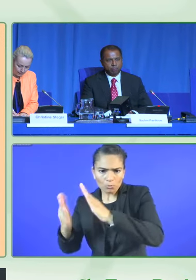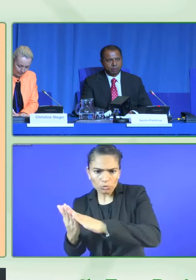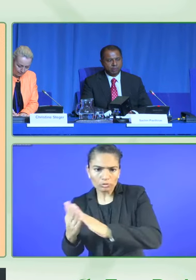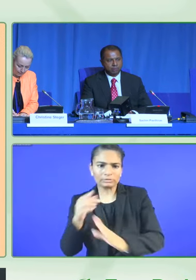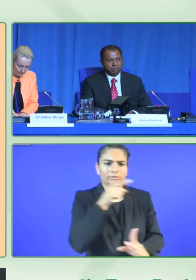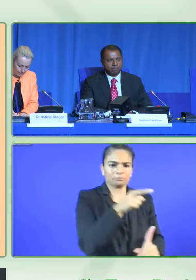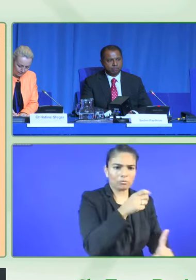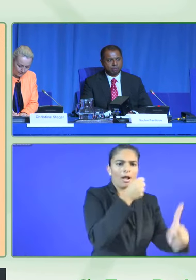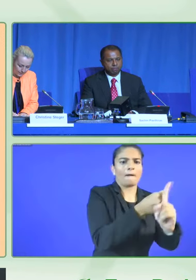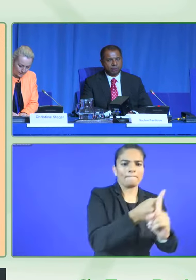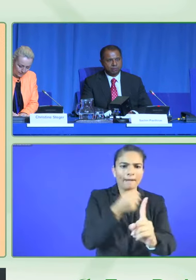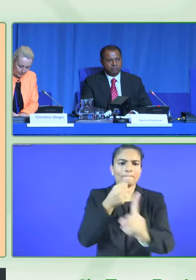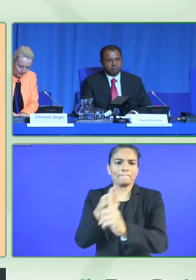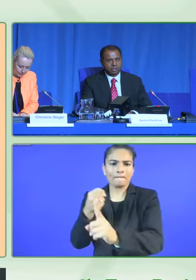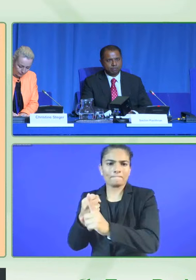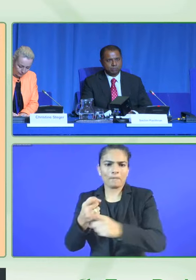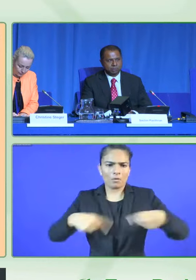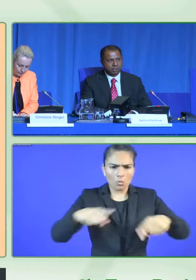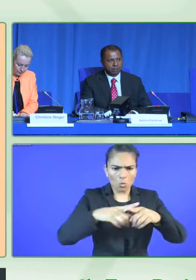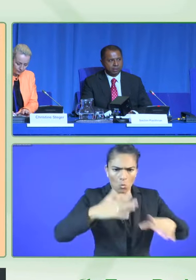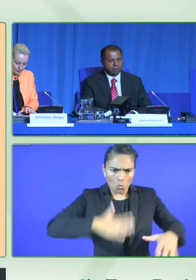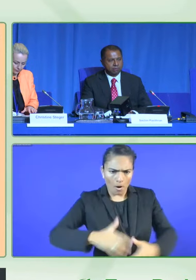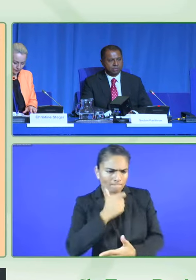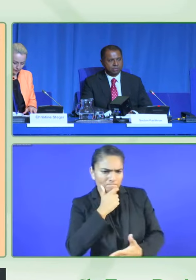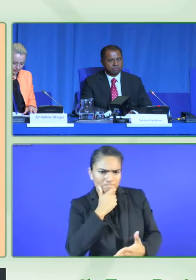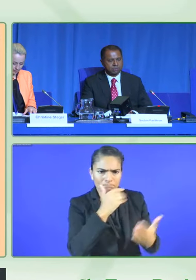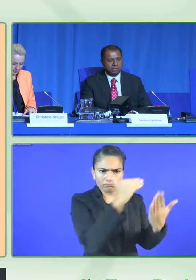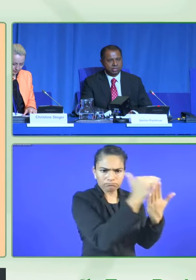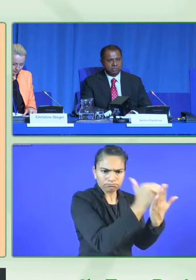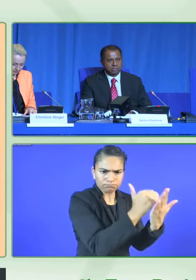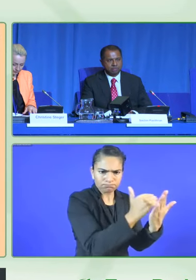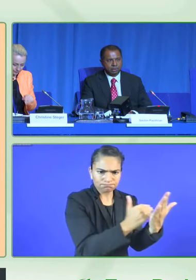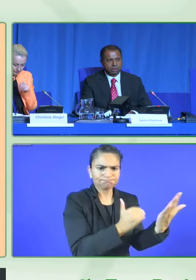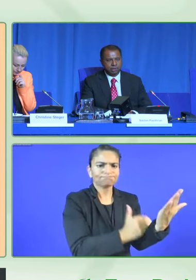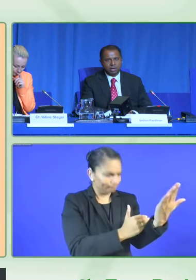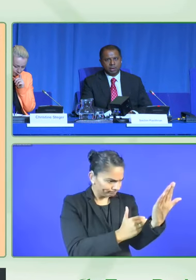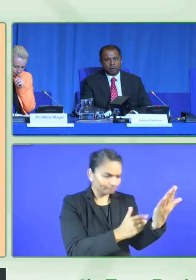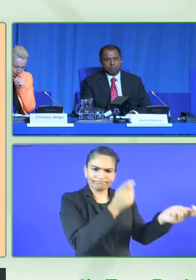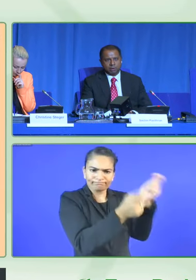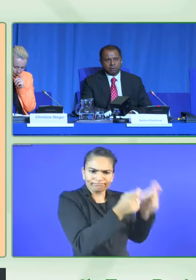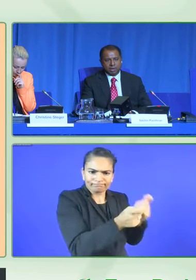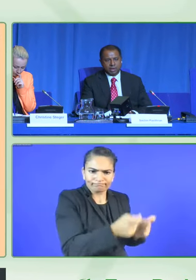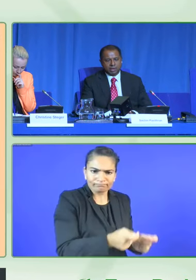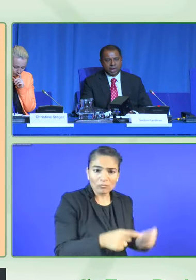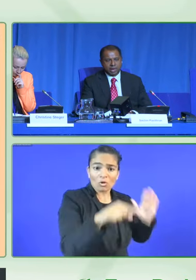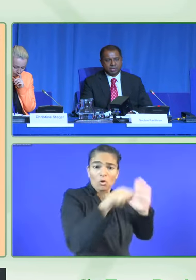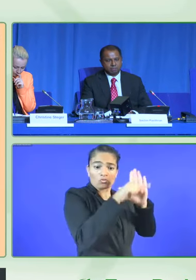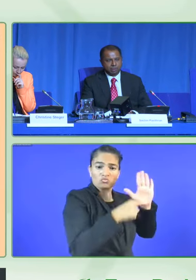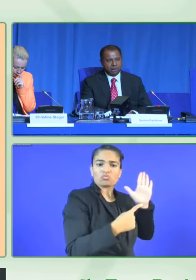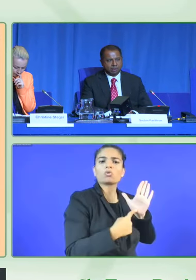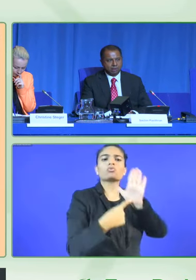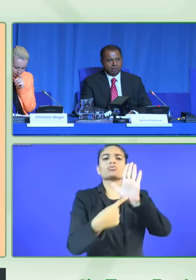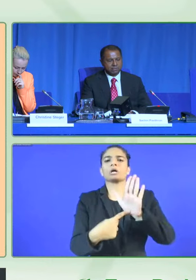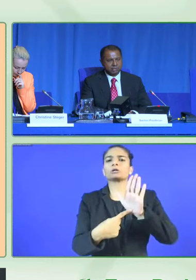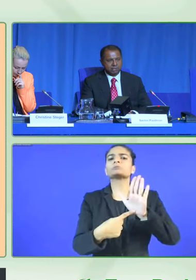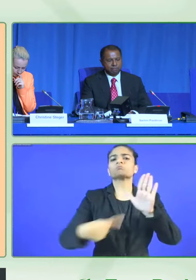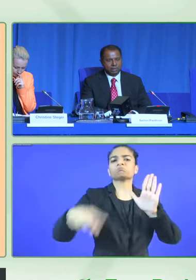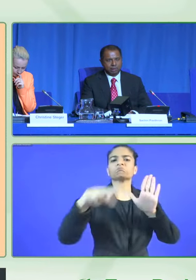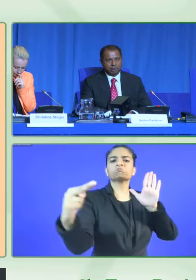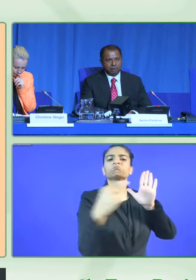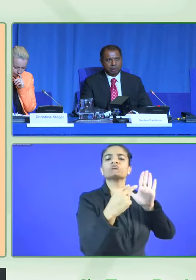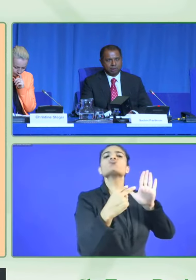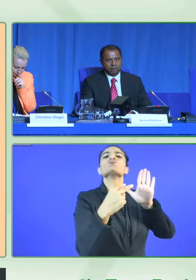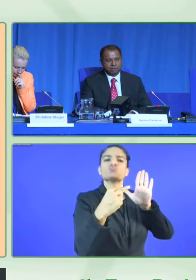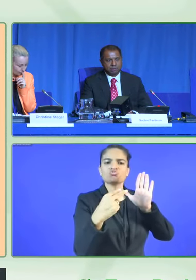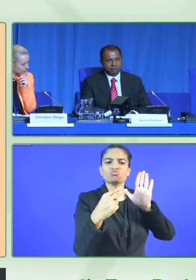it over different periods of time so that it addresses the changes coming up. But it has made a